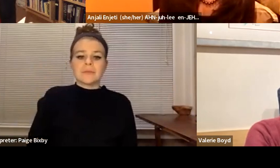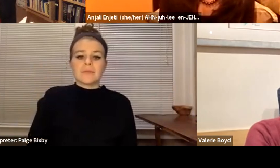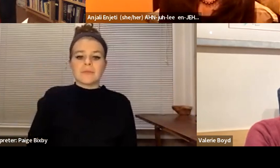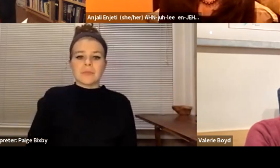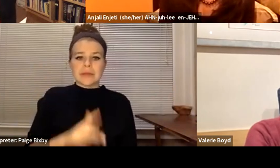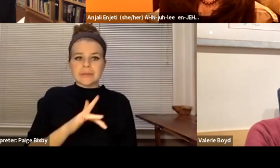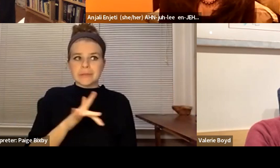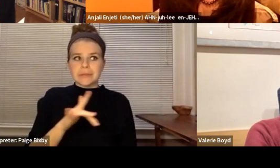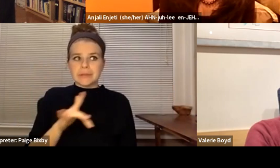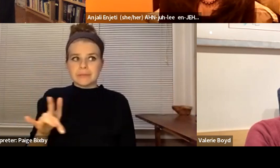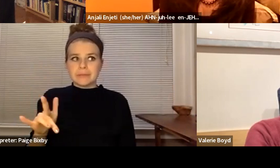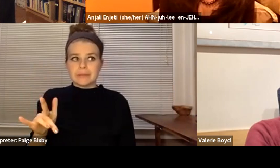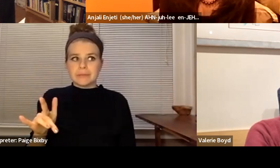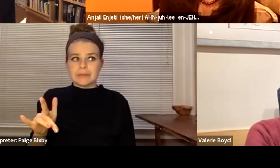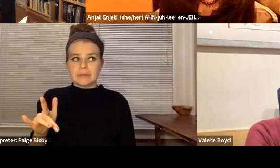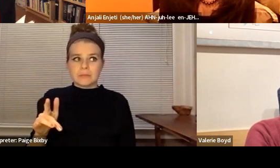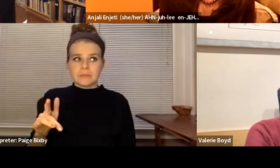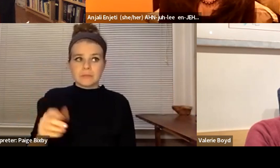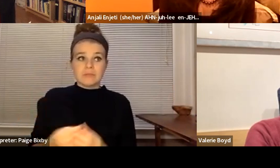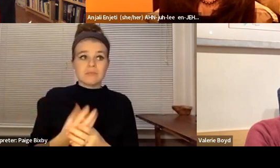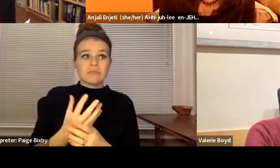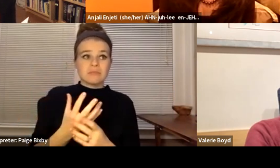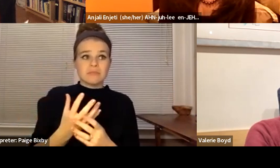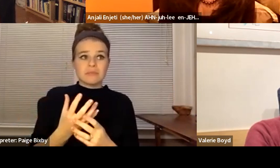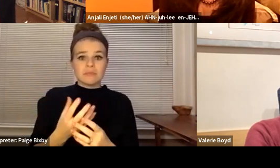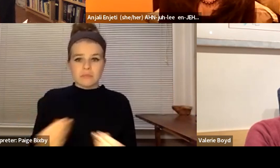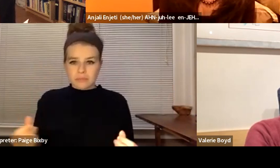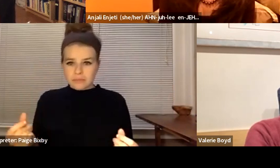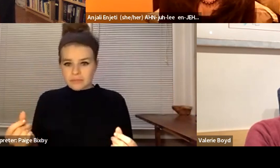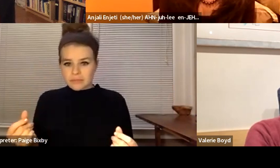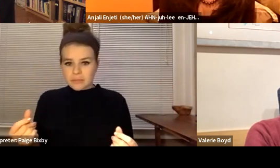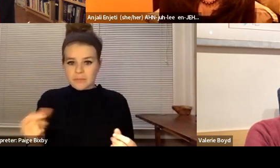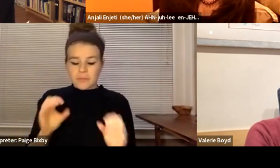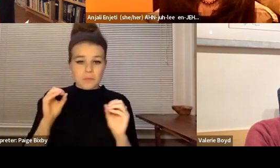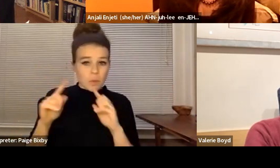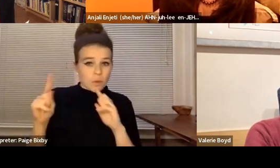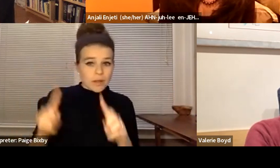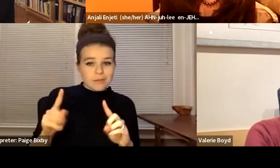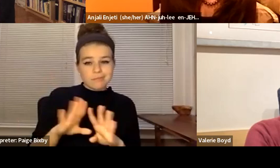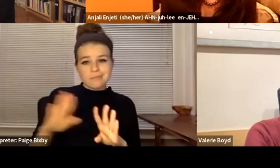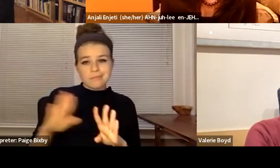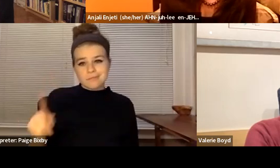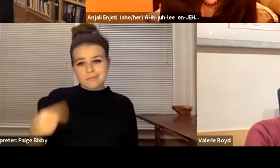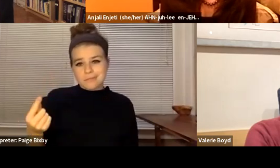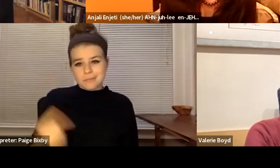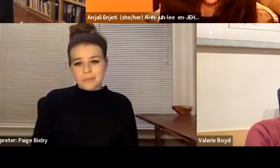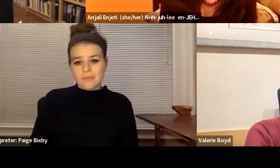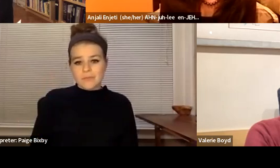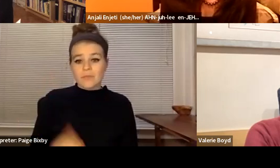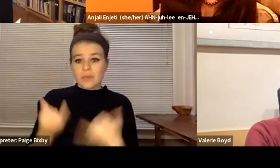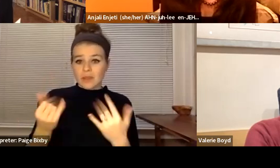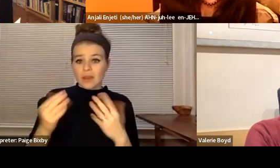now, breaking now. There is no answer, there is only a door. Is widening